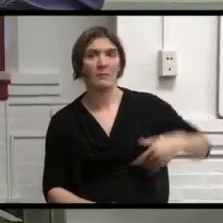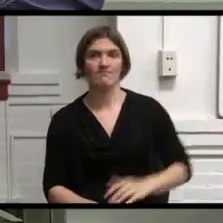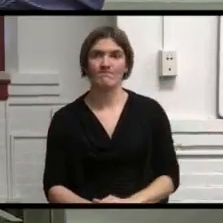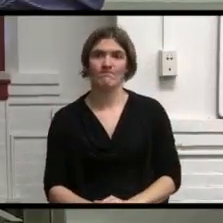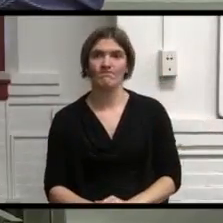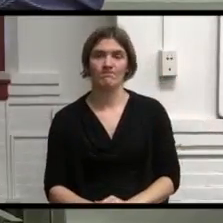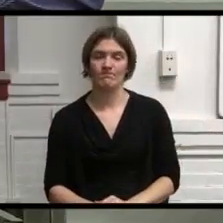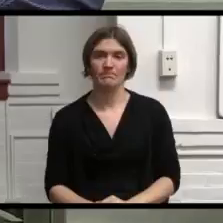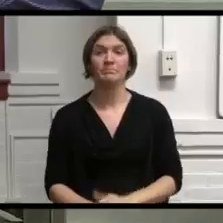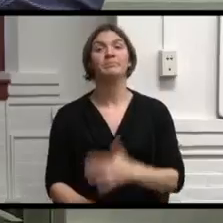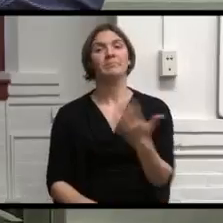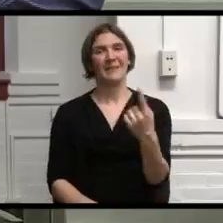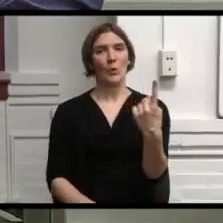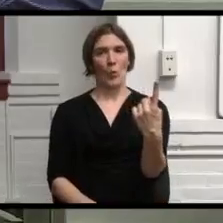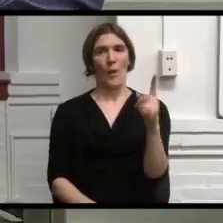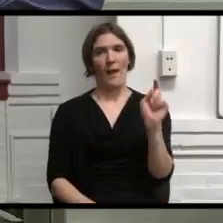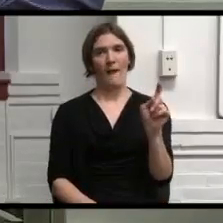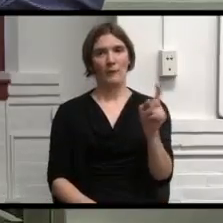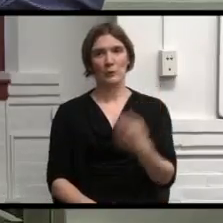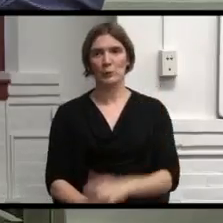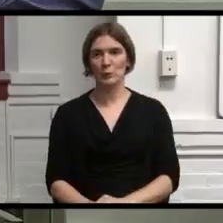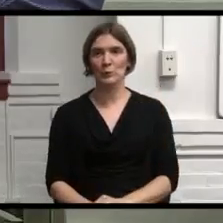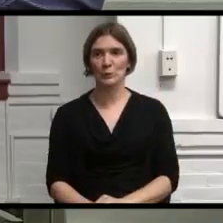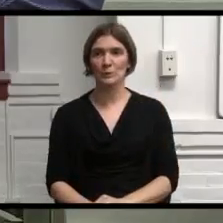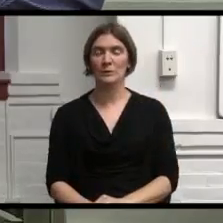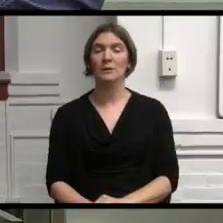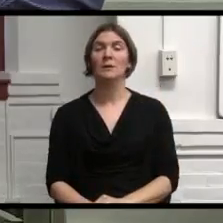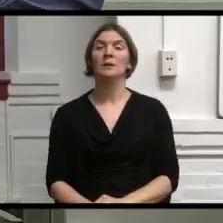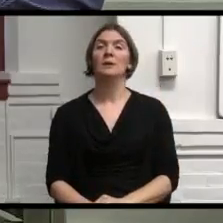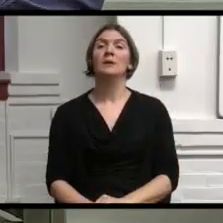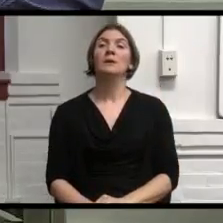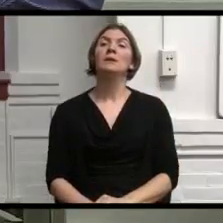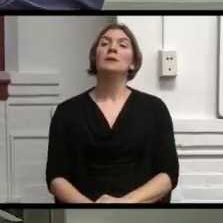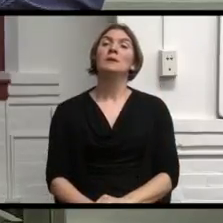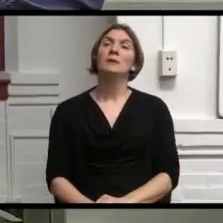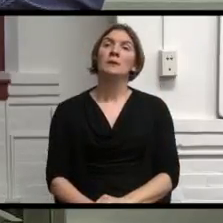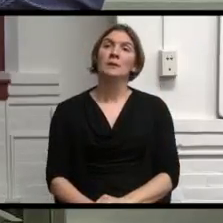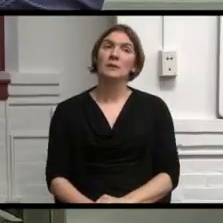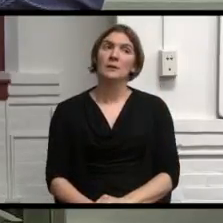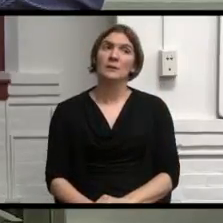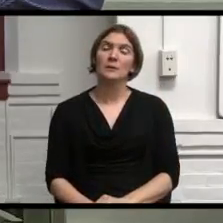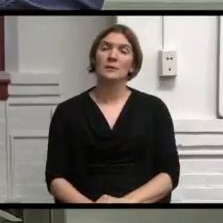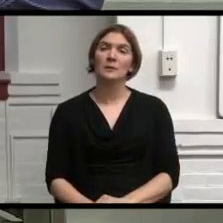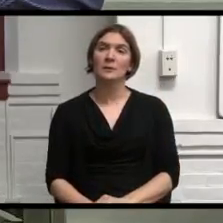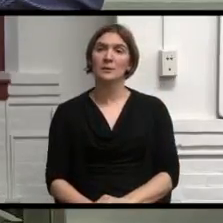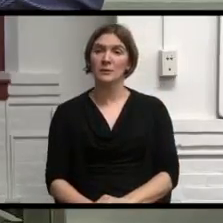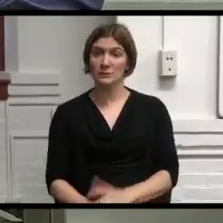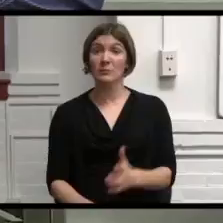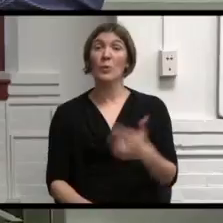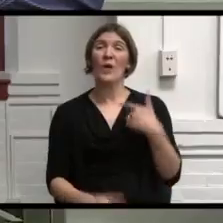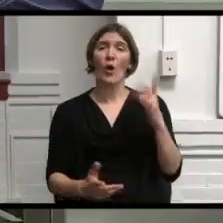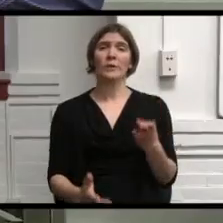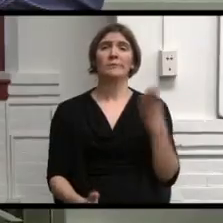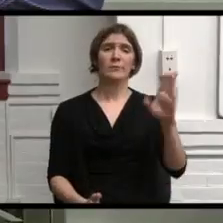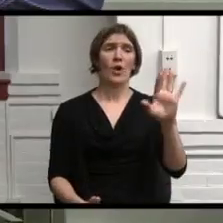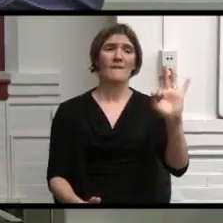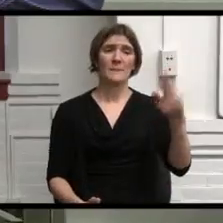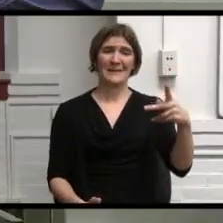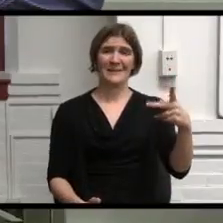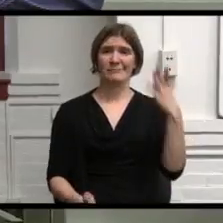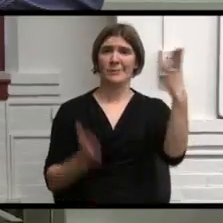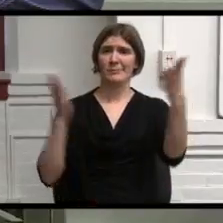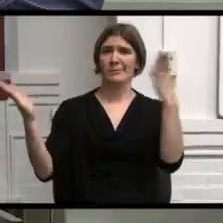point. And so that's one of the next steps that we have to take. We have placed an RFP amongst the